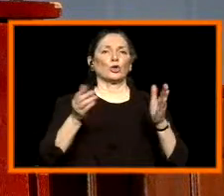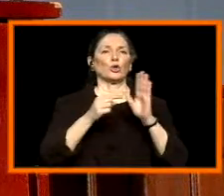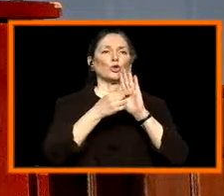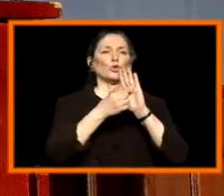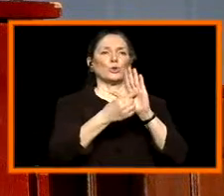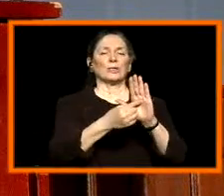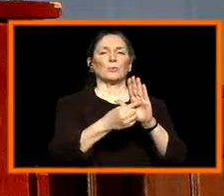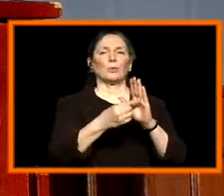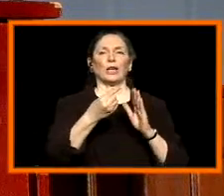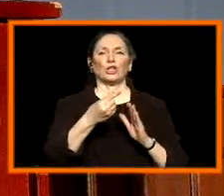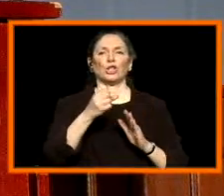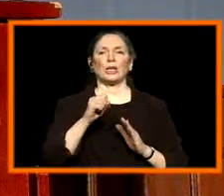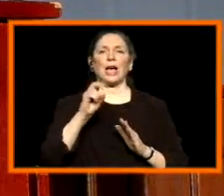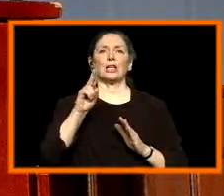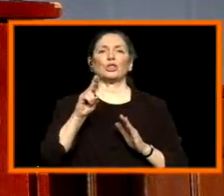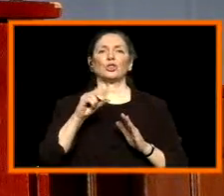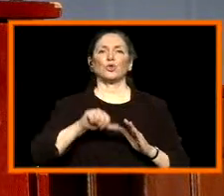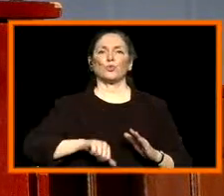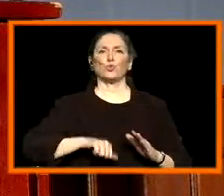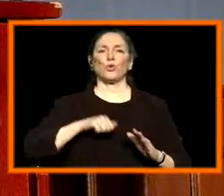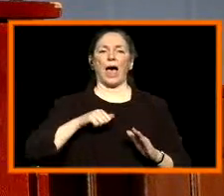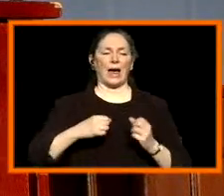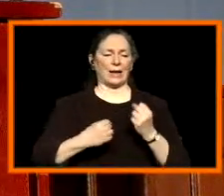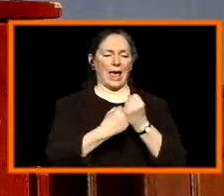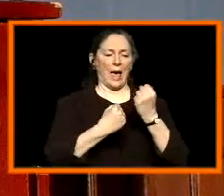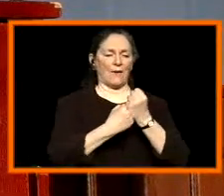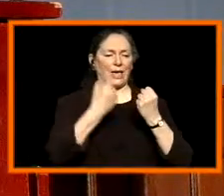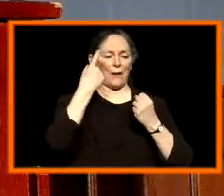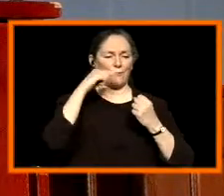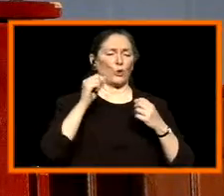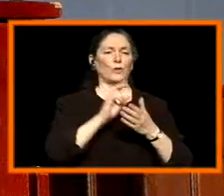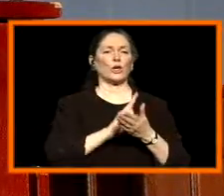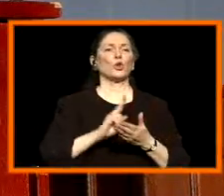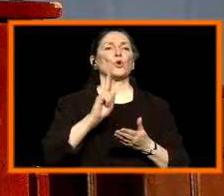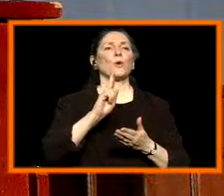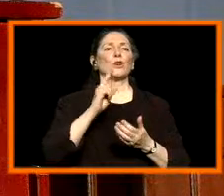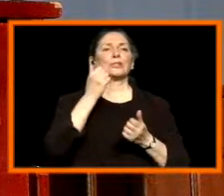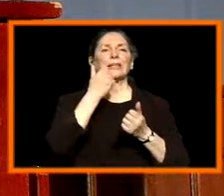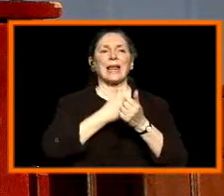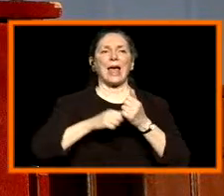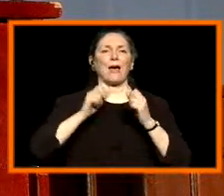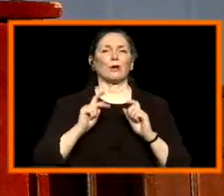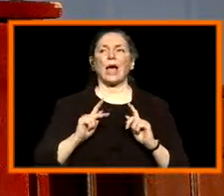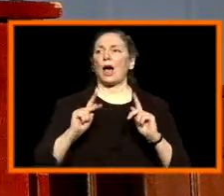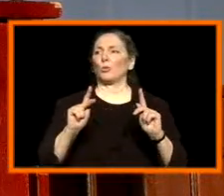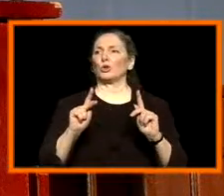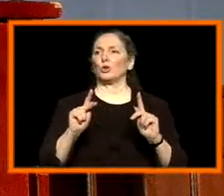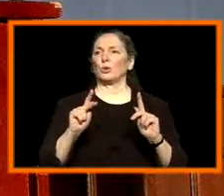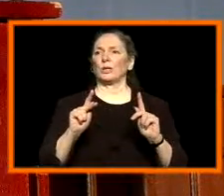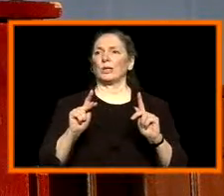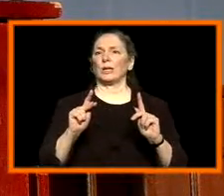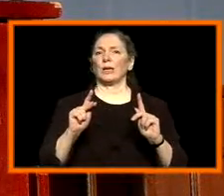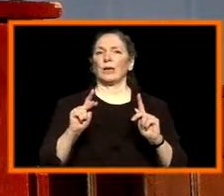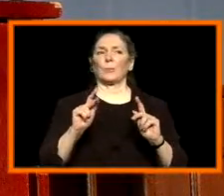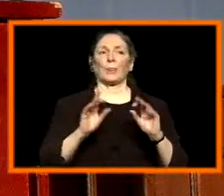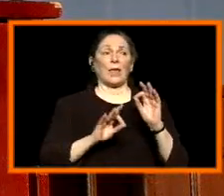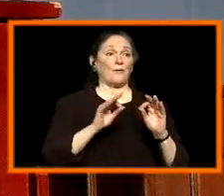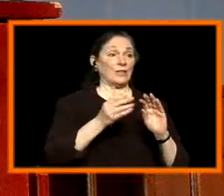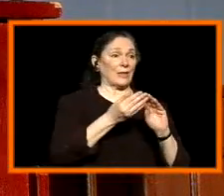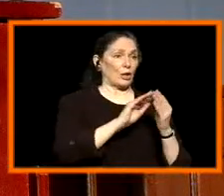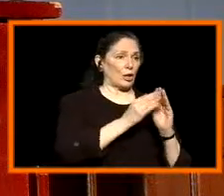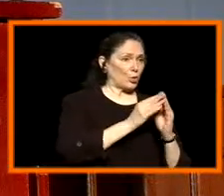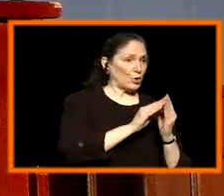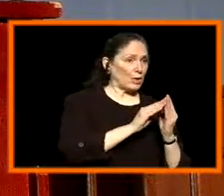display GSU pride and advocate for the university at every opportunity, whether it's in your